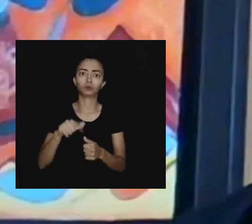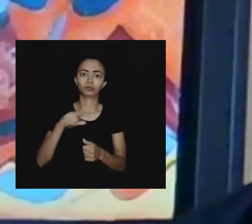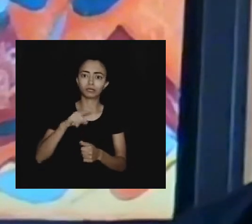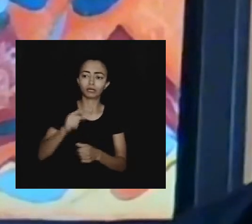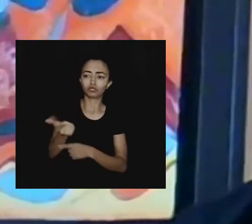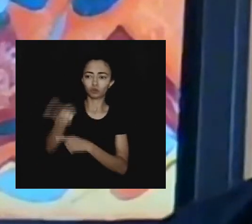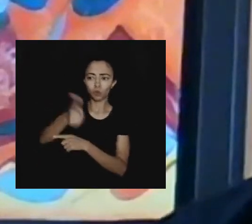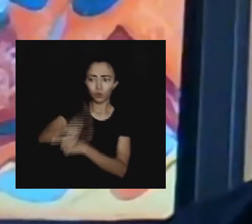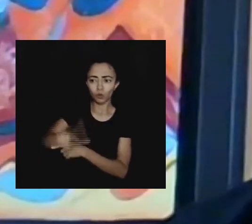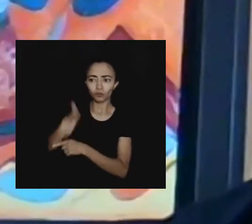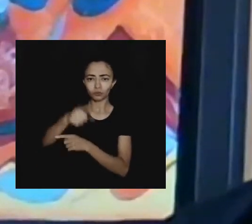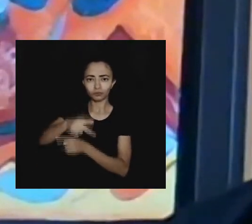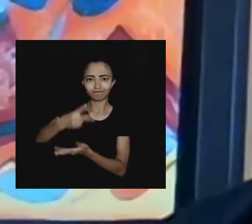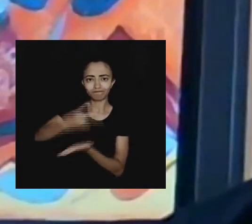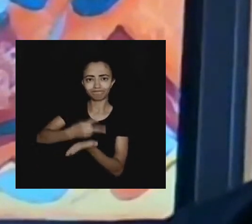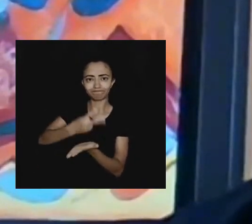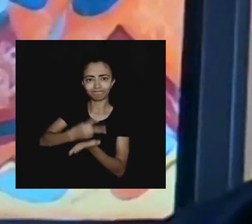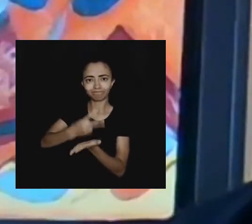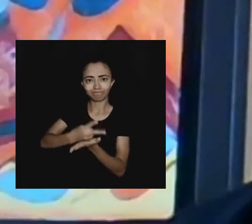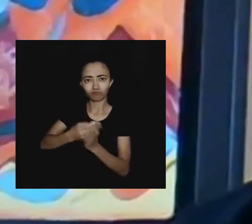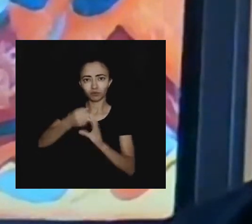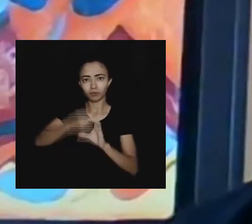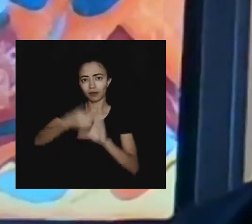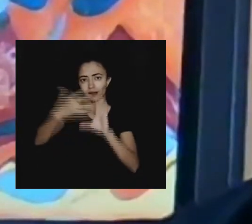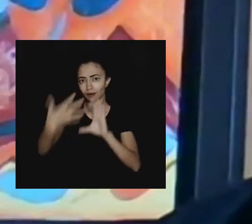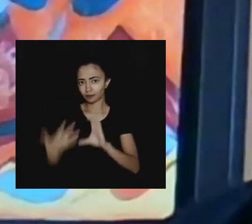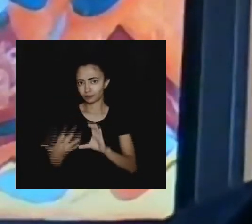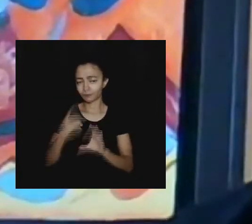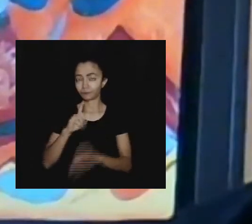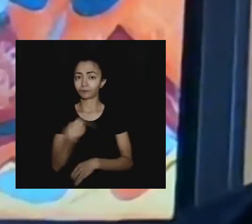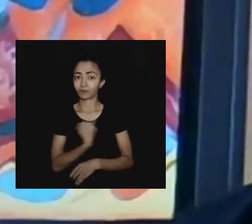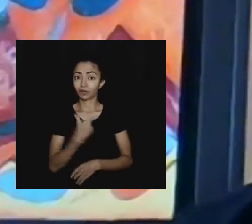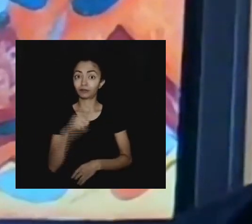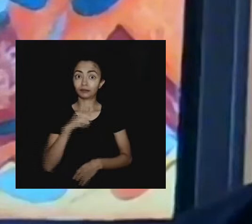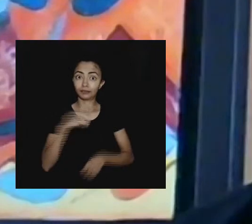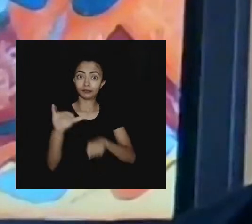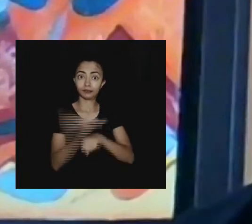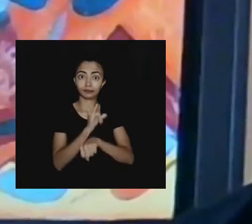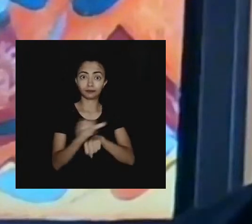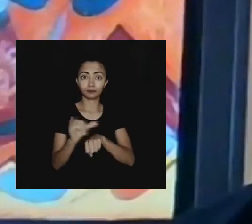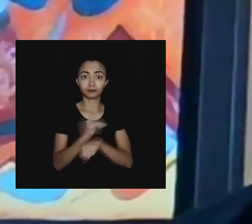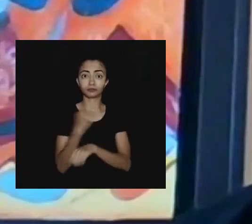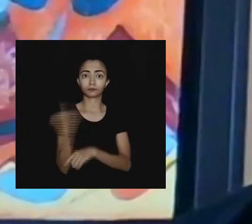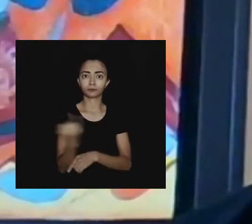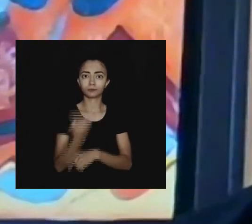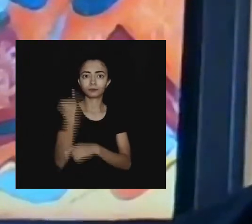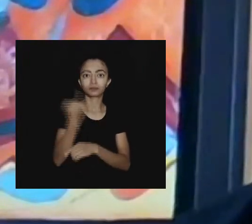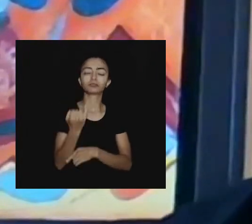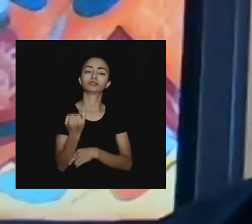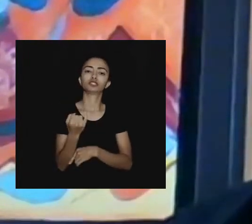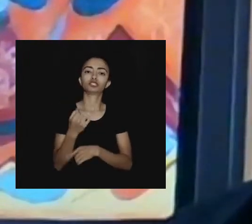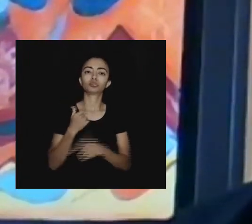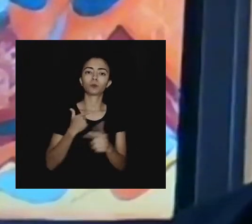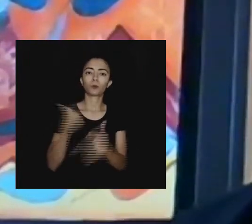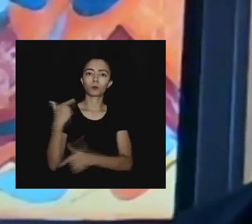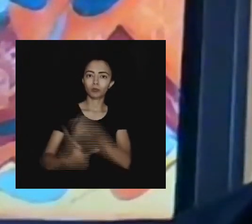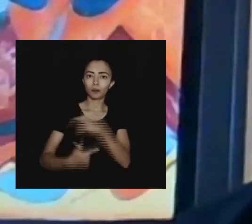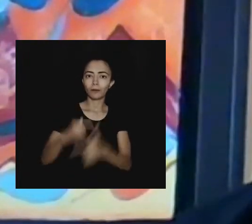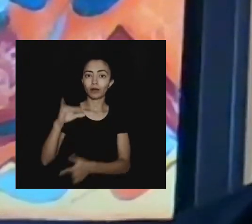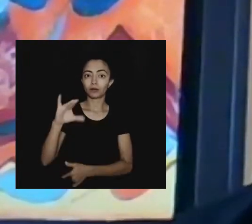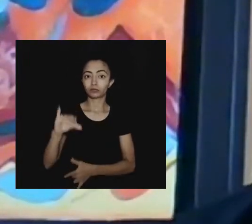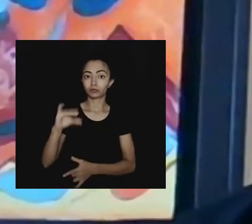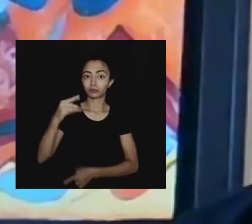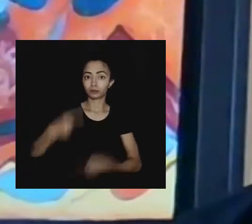over. And I think it's a wonderful way for us to start with our work in the